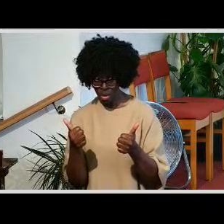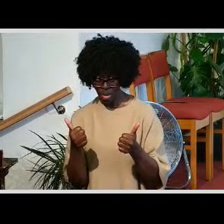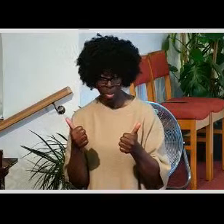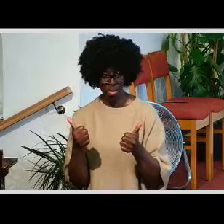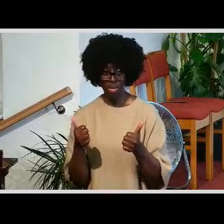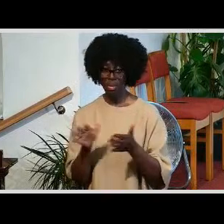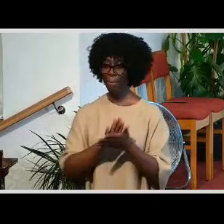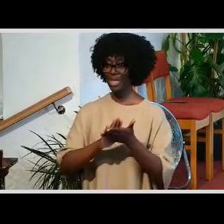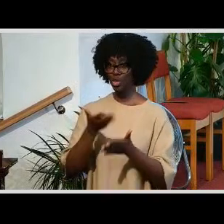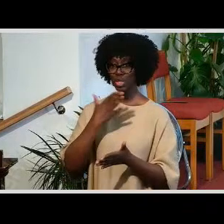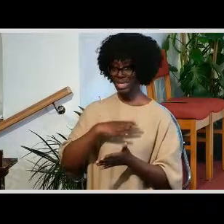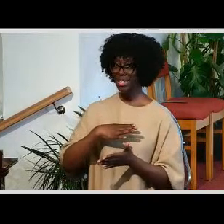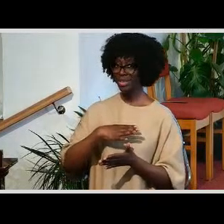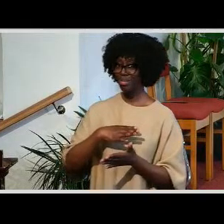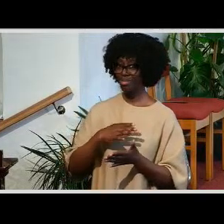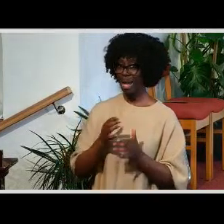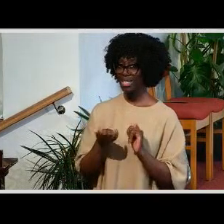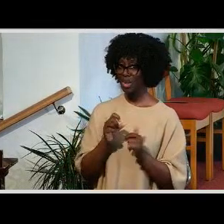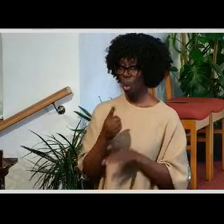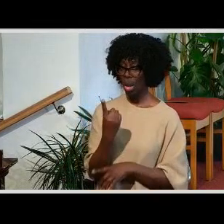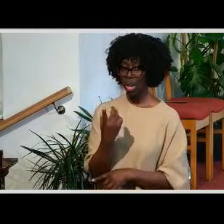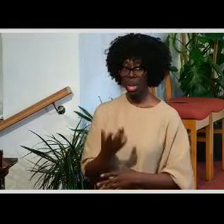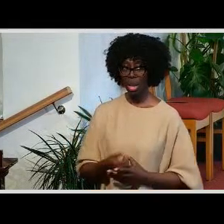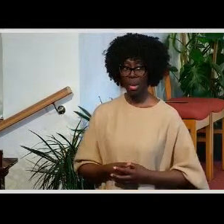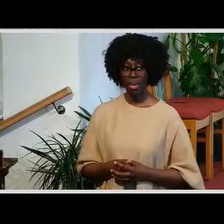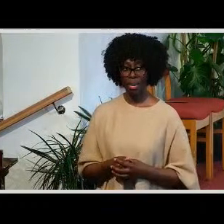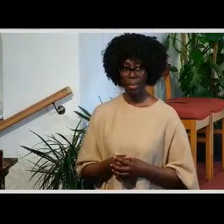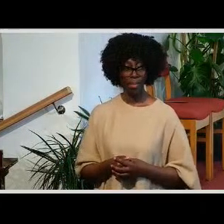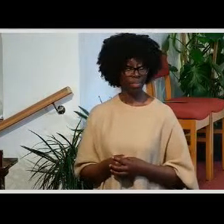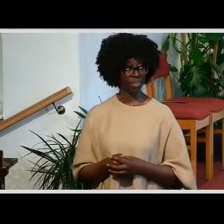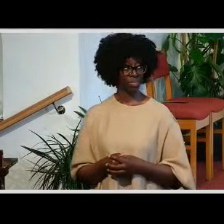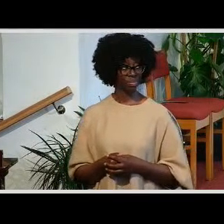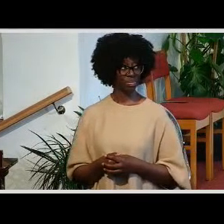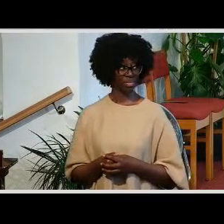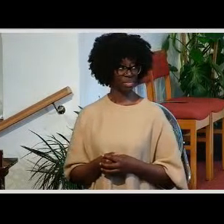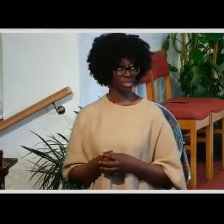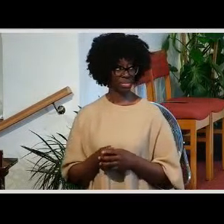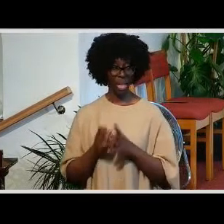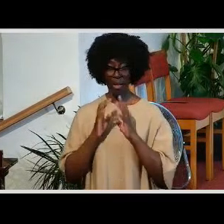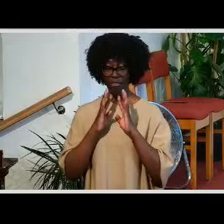by someone. That was uttered by Martina Navratilova,